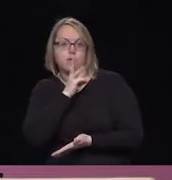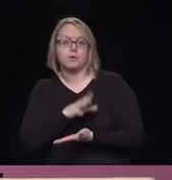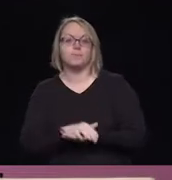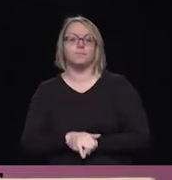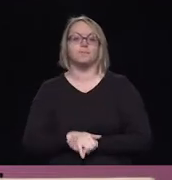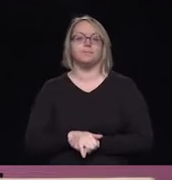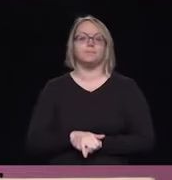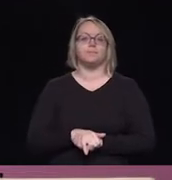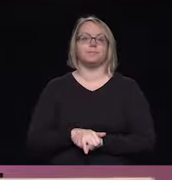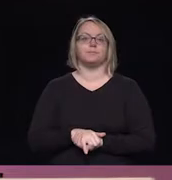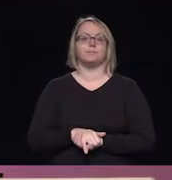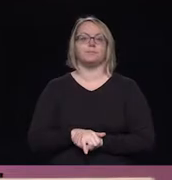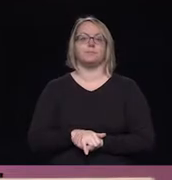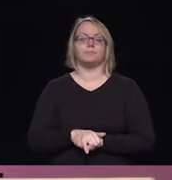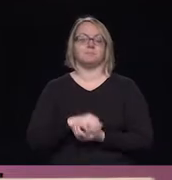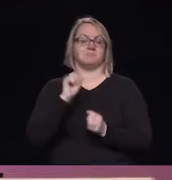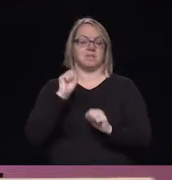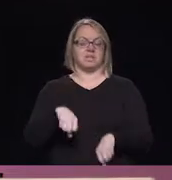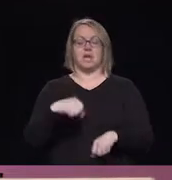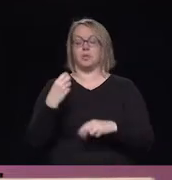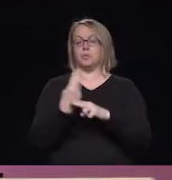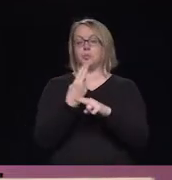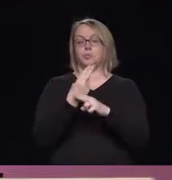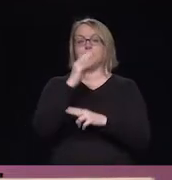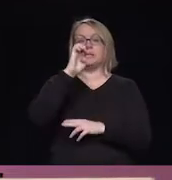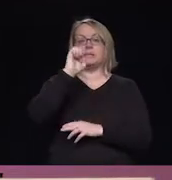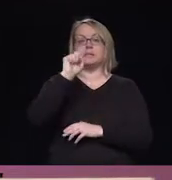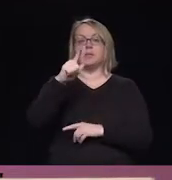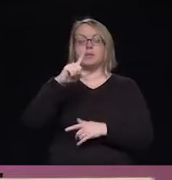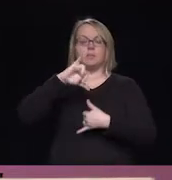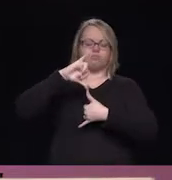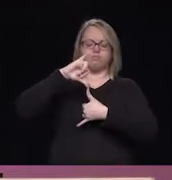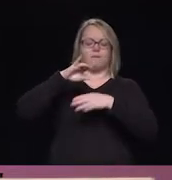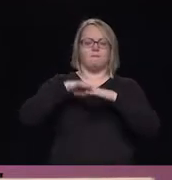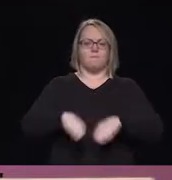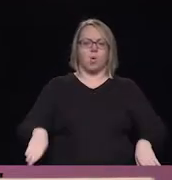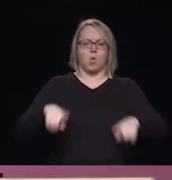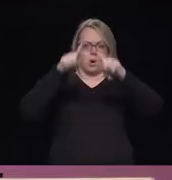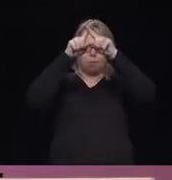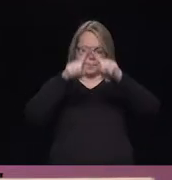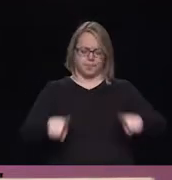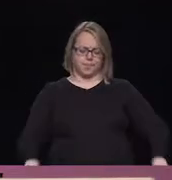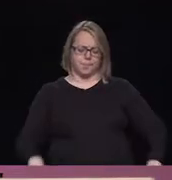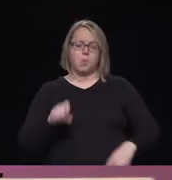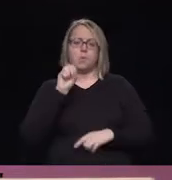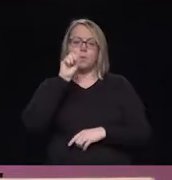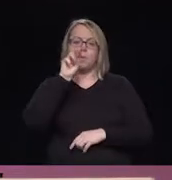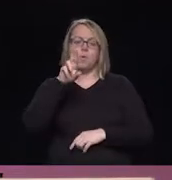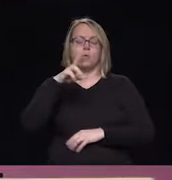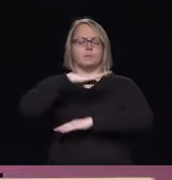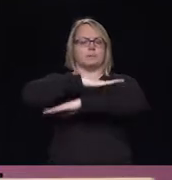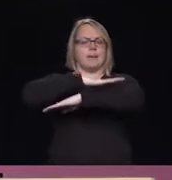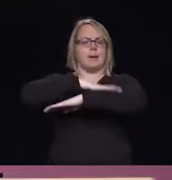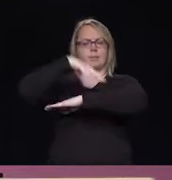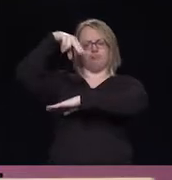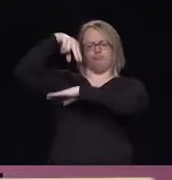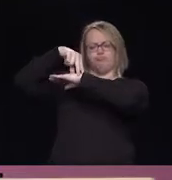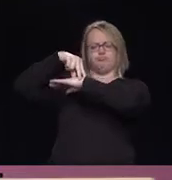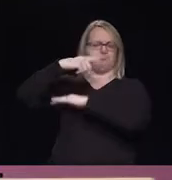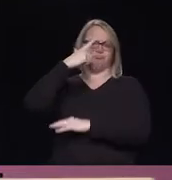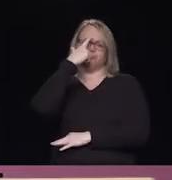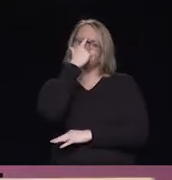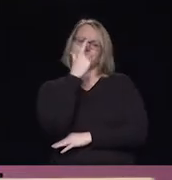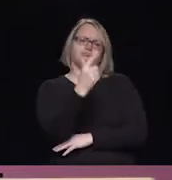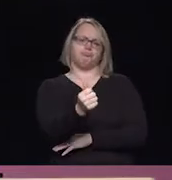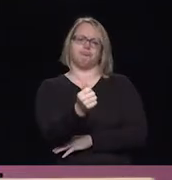the table but I like to use easel. You can use a floor easel or one of those table top easels and pull up a